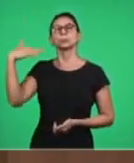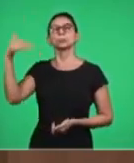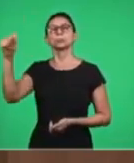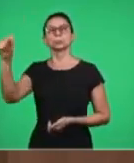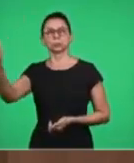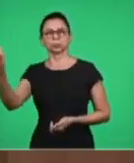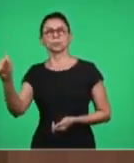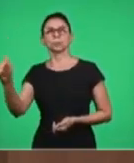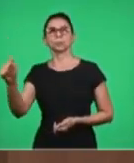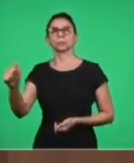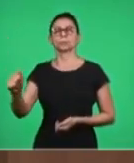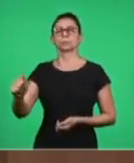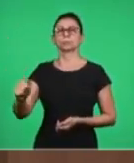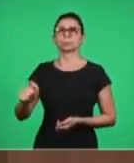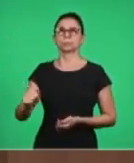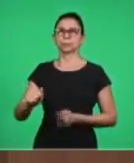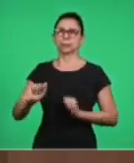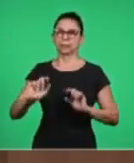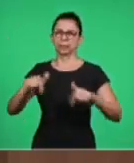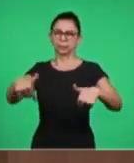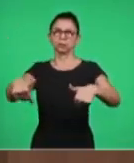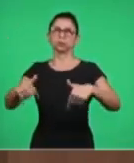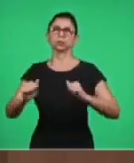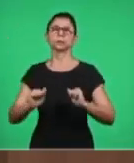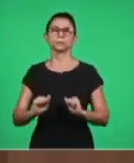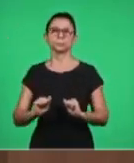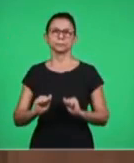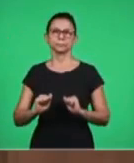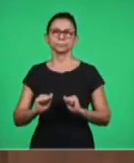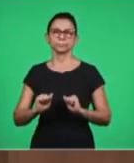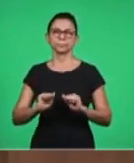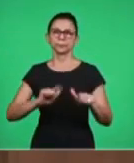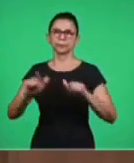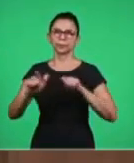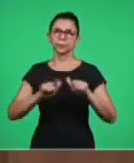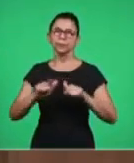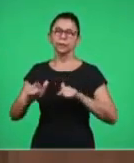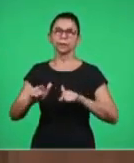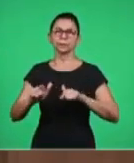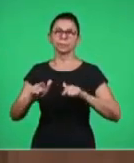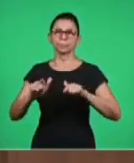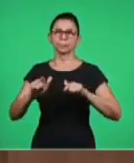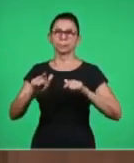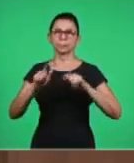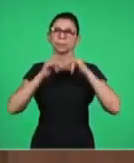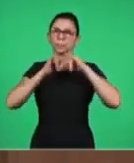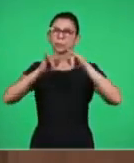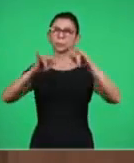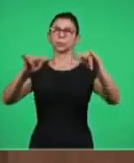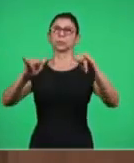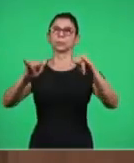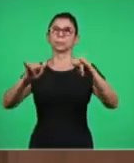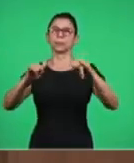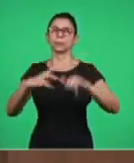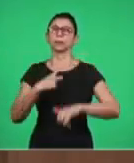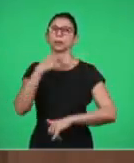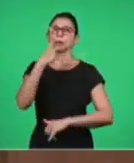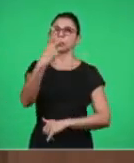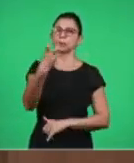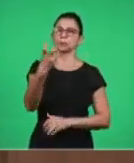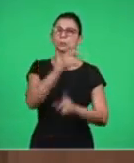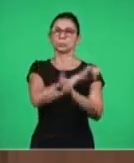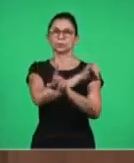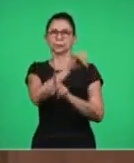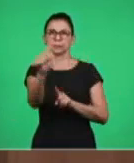called to perform, to do a shout, to give a shout. And this shout now is going to be given by the